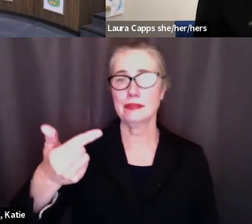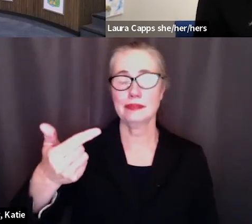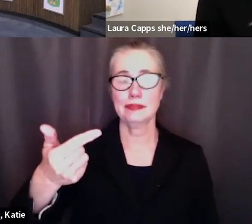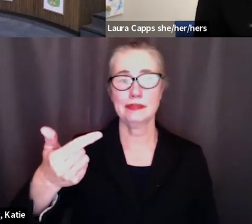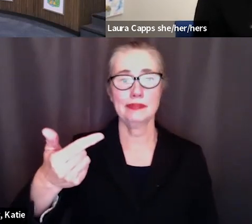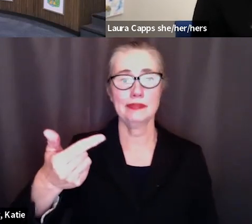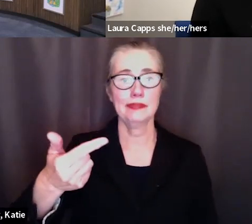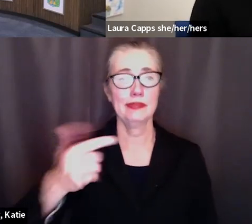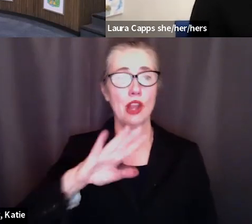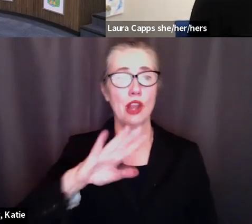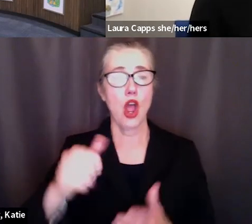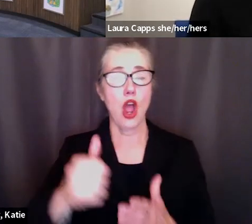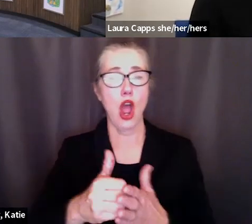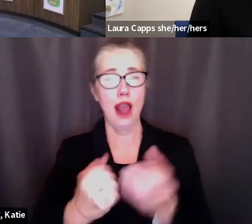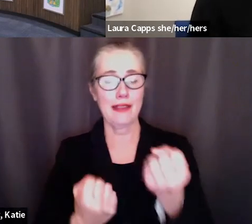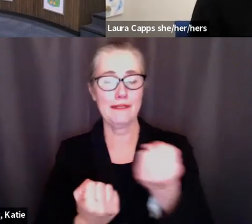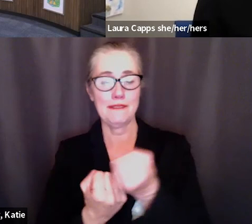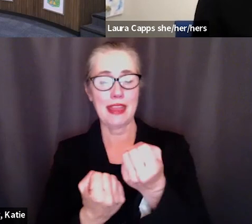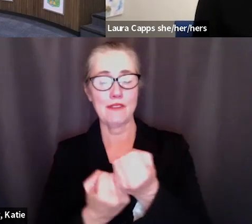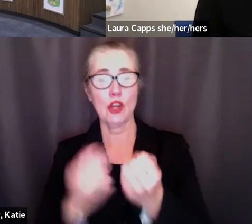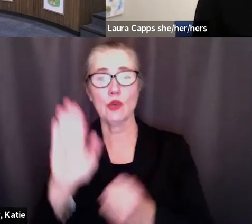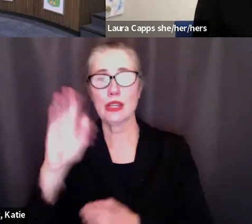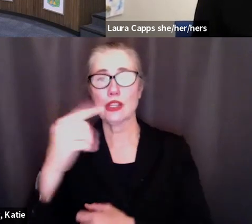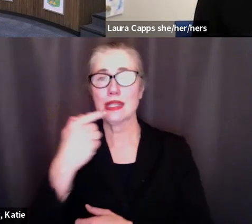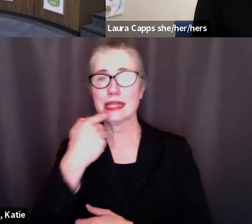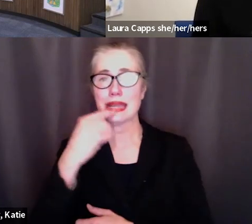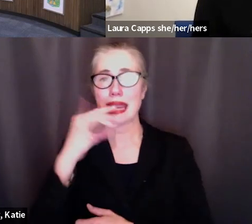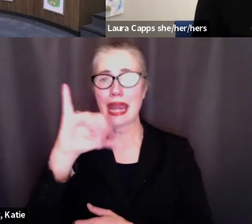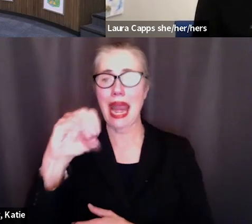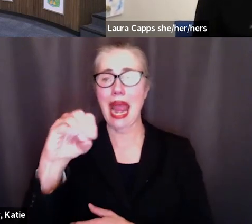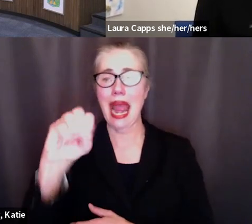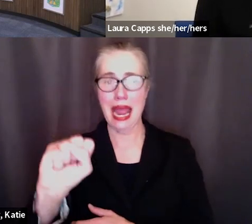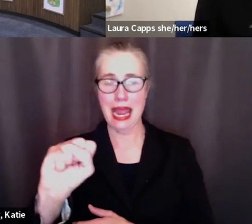in favor please signify by raising your hand and say nine